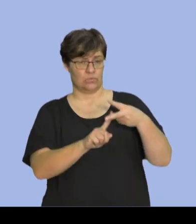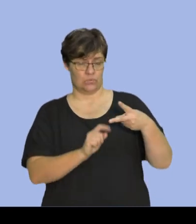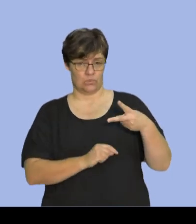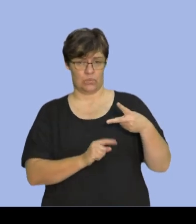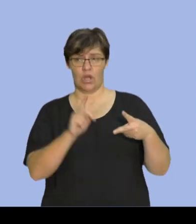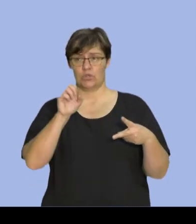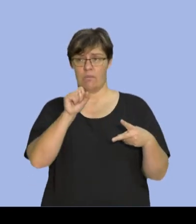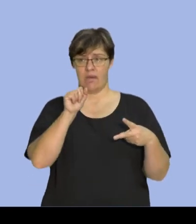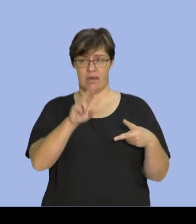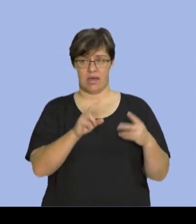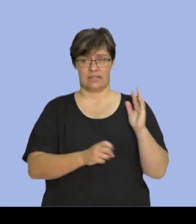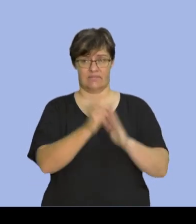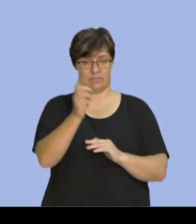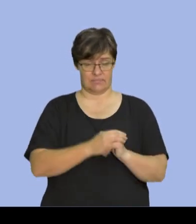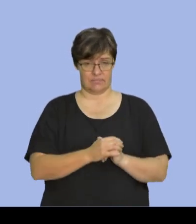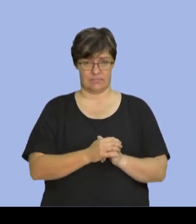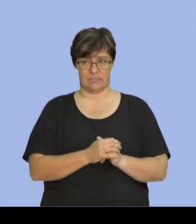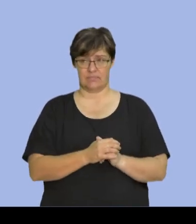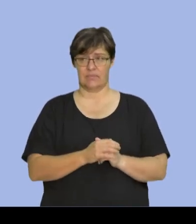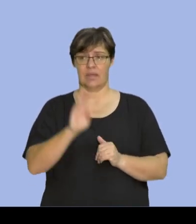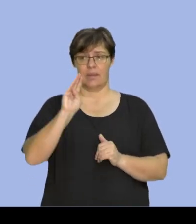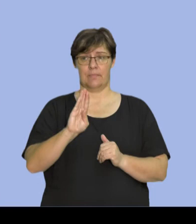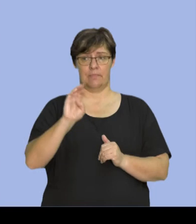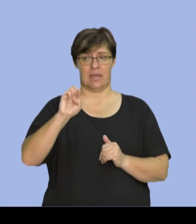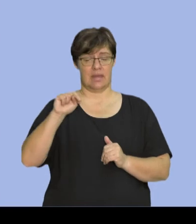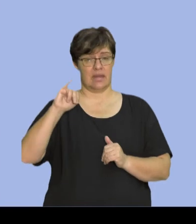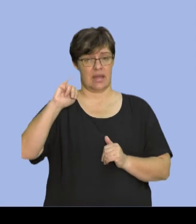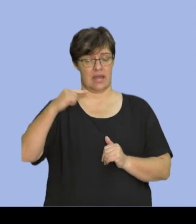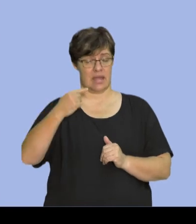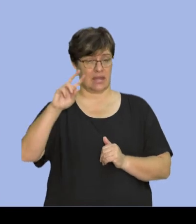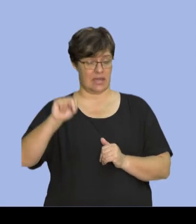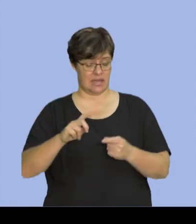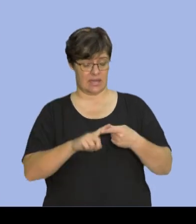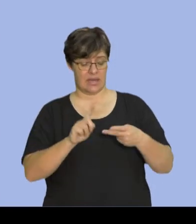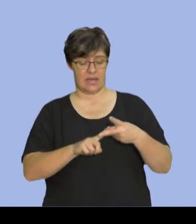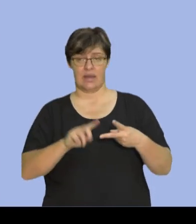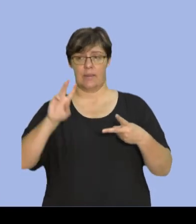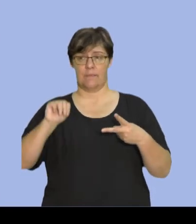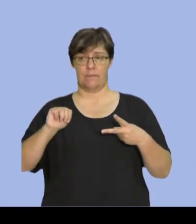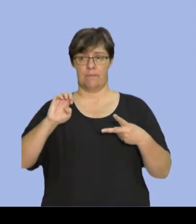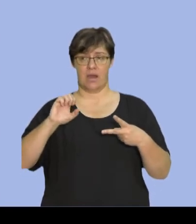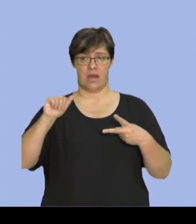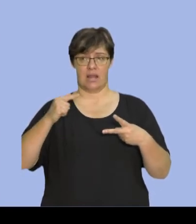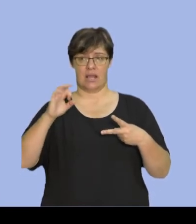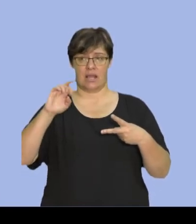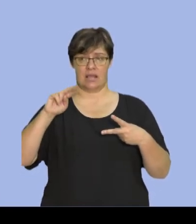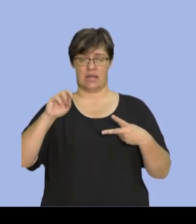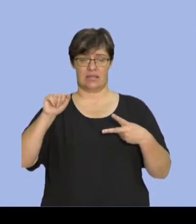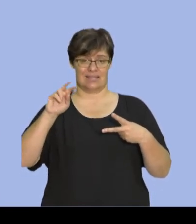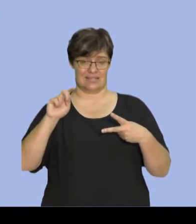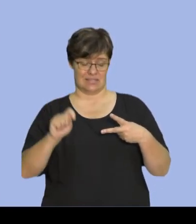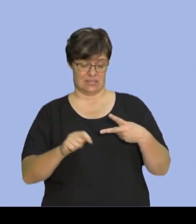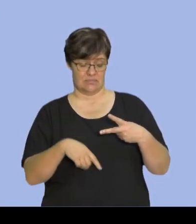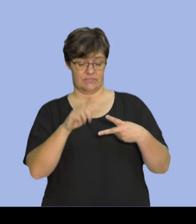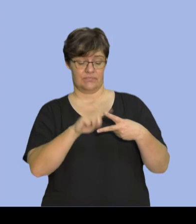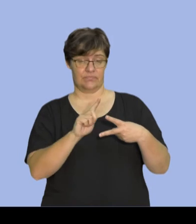of tumors that develop: a benign tumor and a malignant tumor. Let's try and understand what these